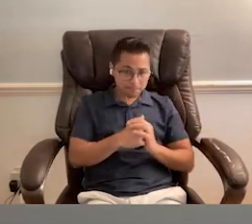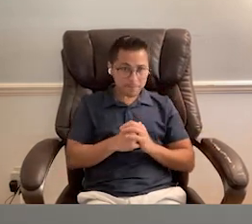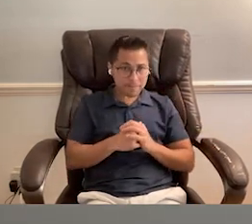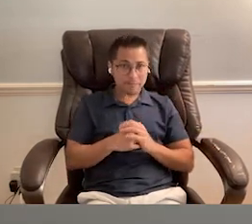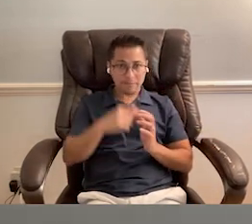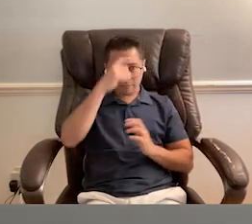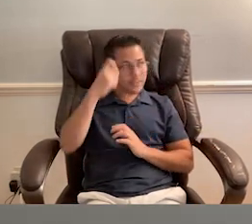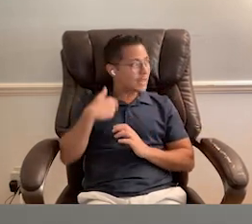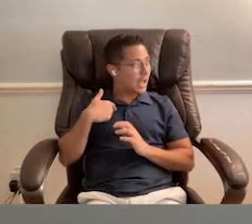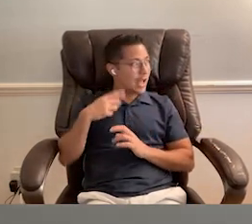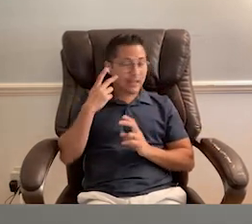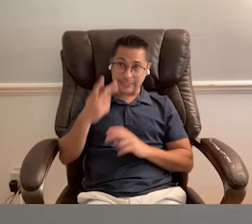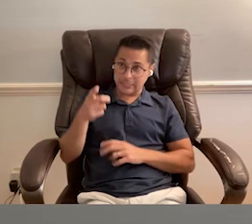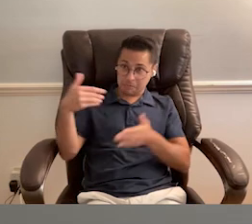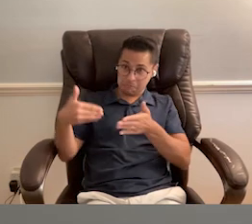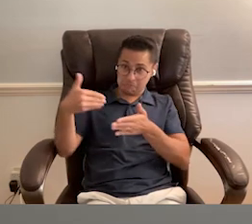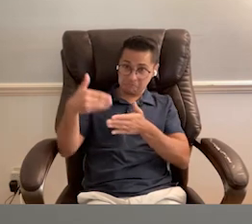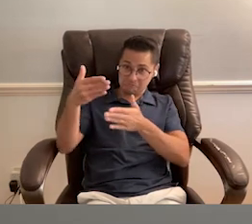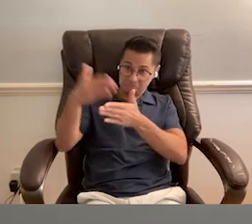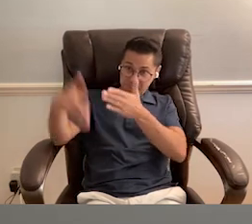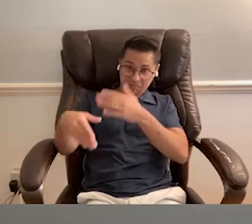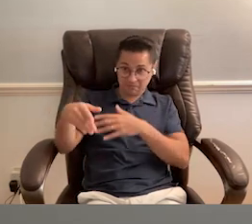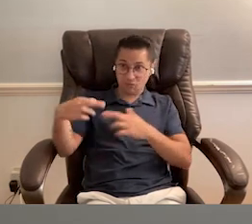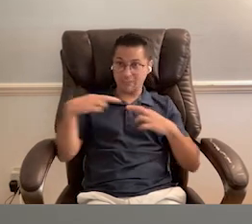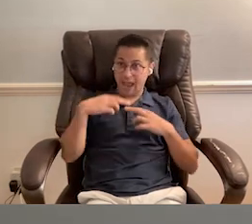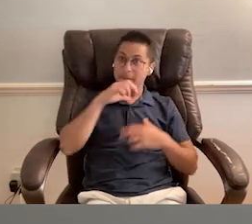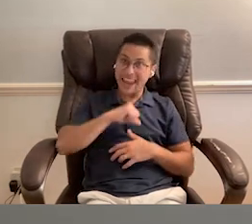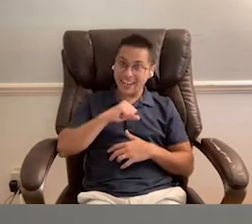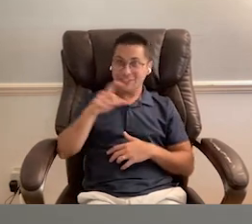I'm getting closer and closer to that retirement and going fishing